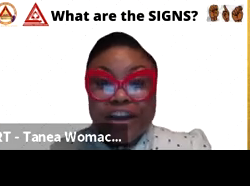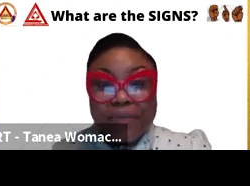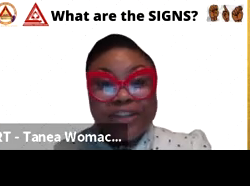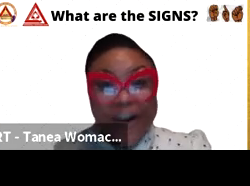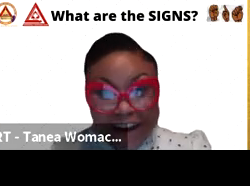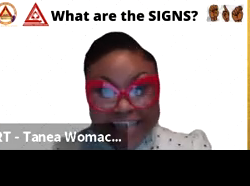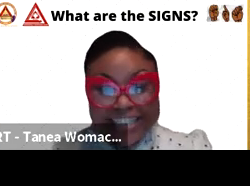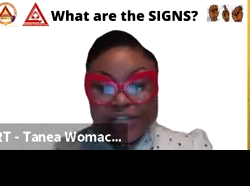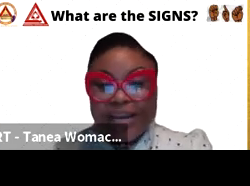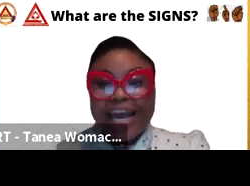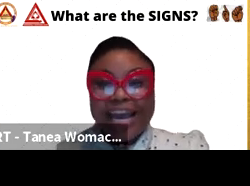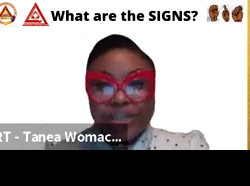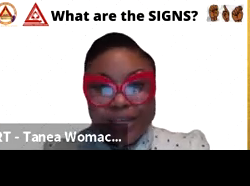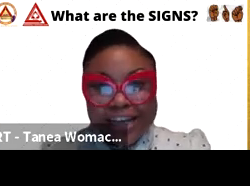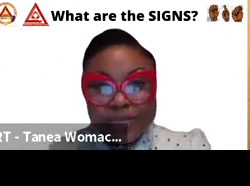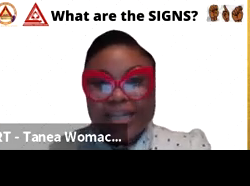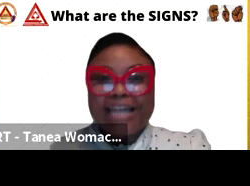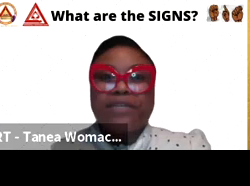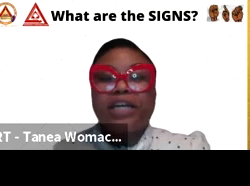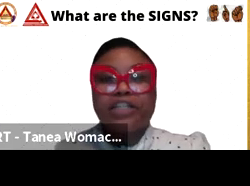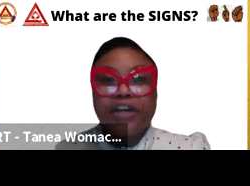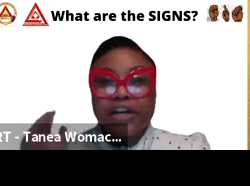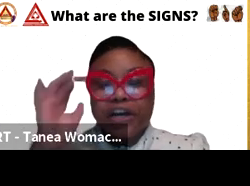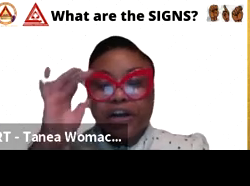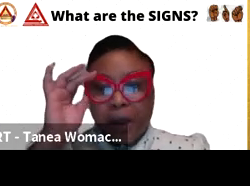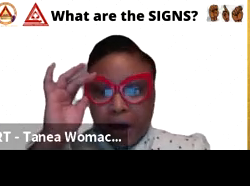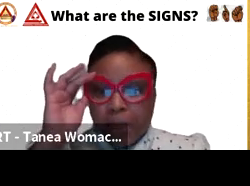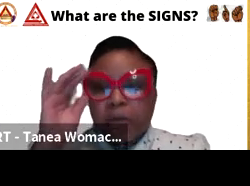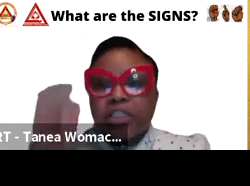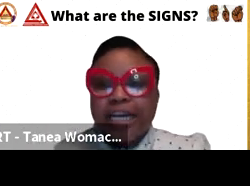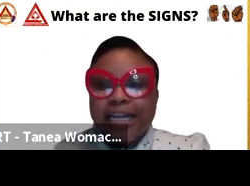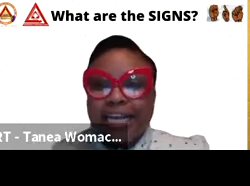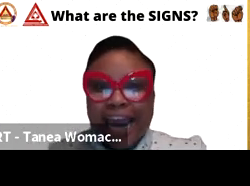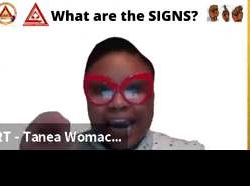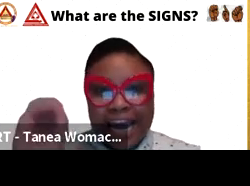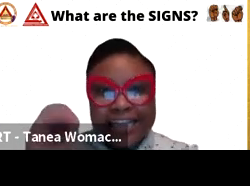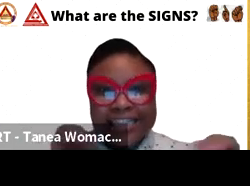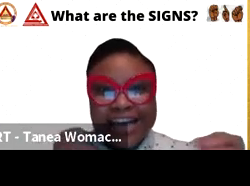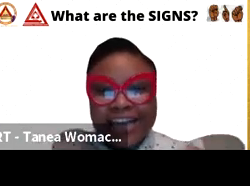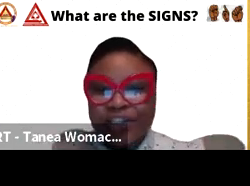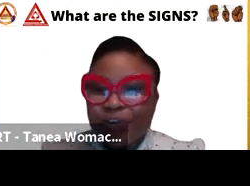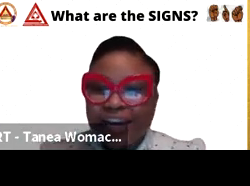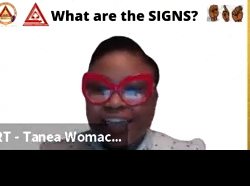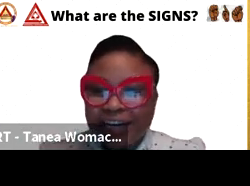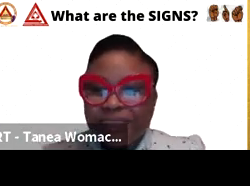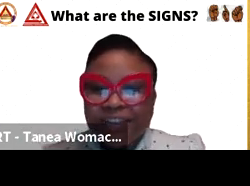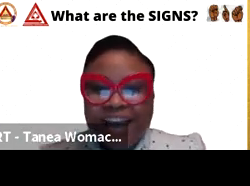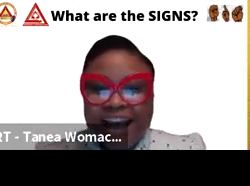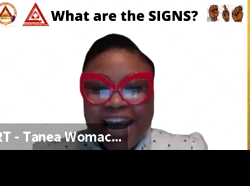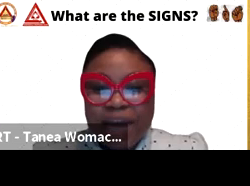turn your cameras on to engage with us. We'd like to make sure you're motioning the hand signs